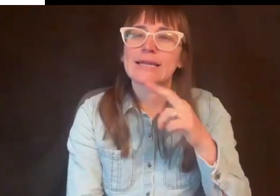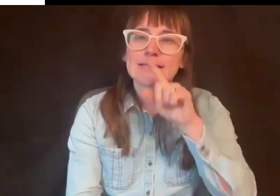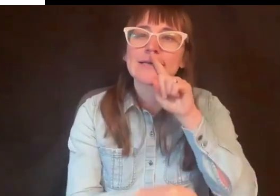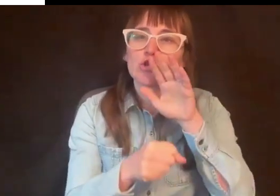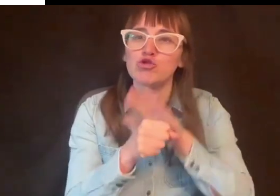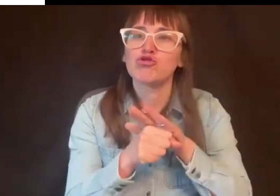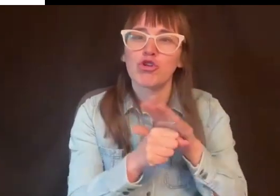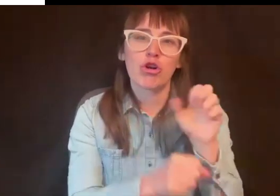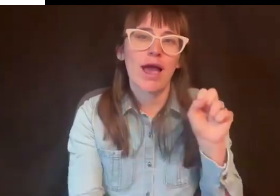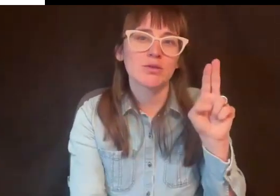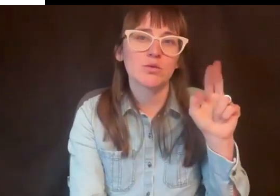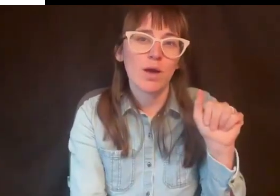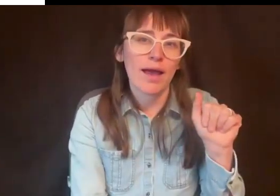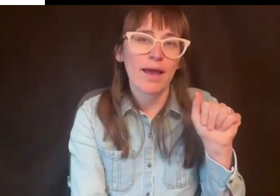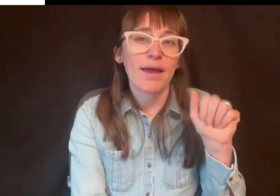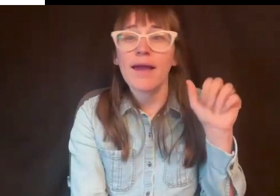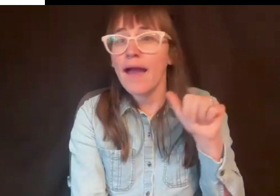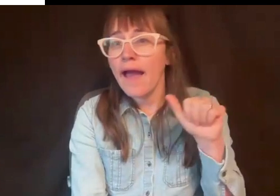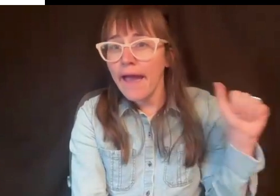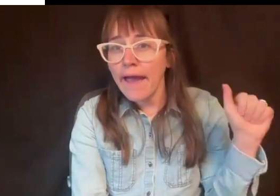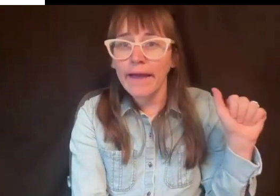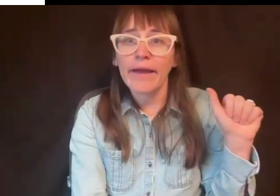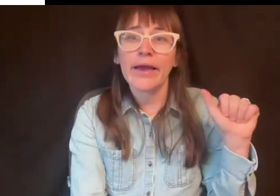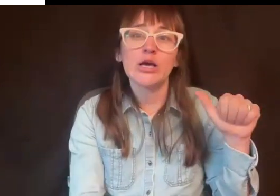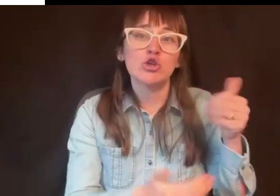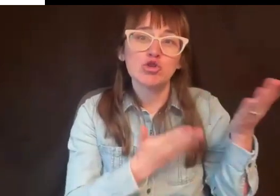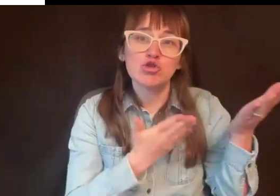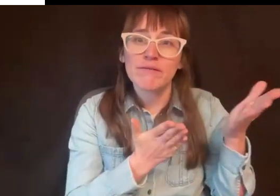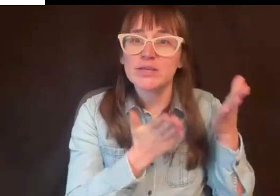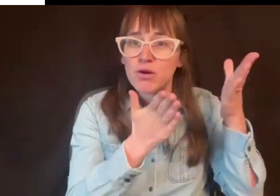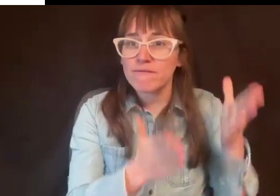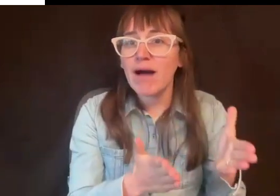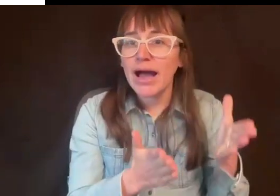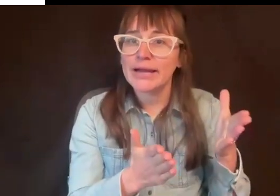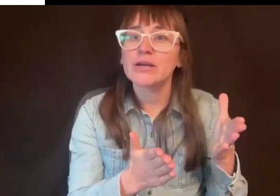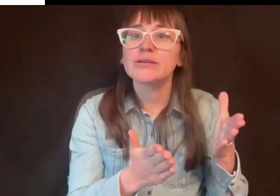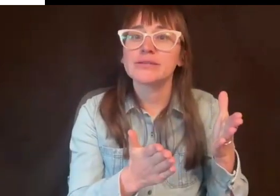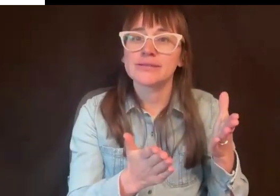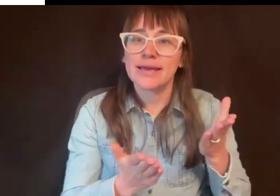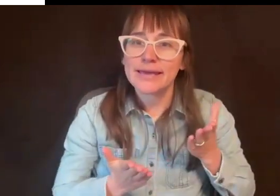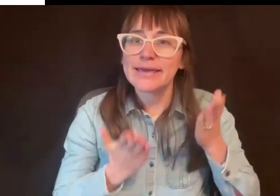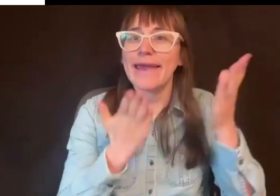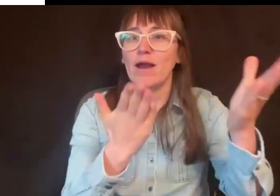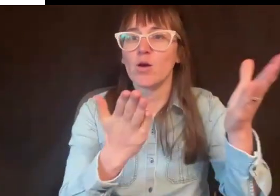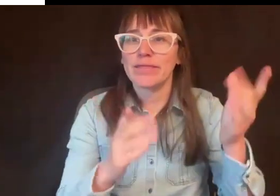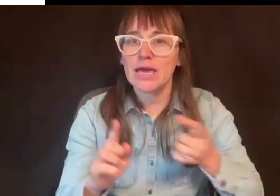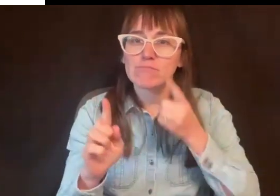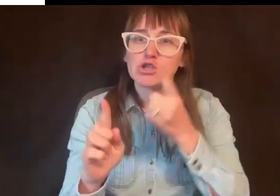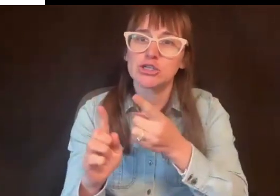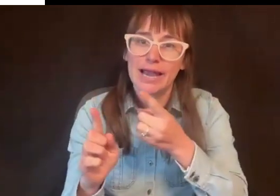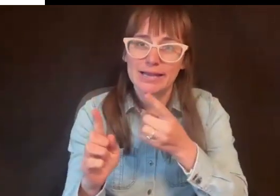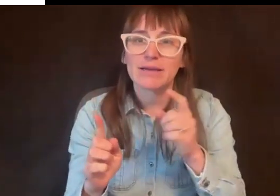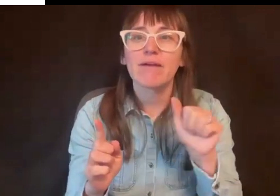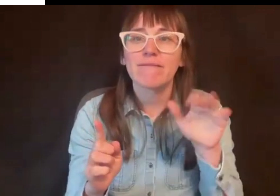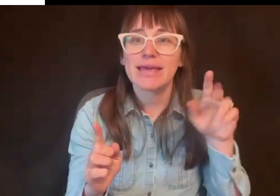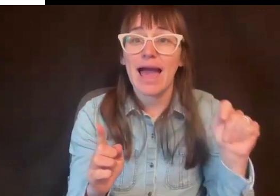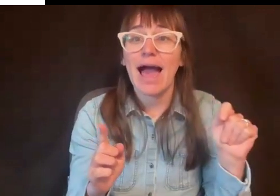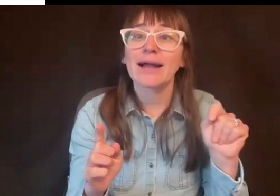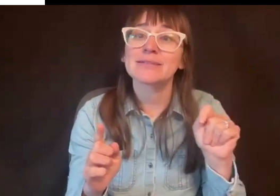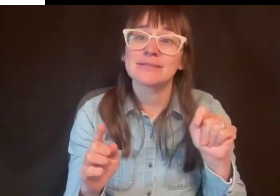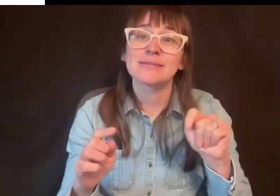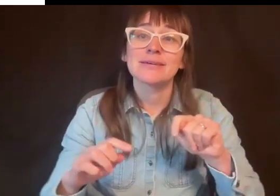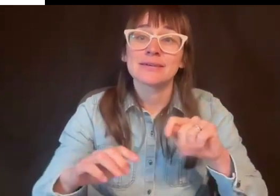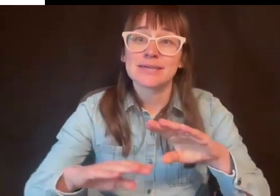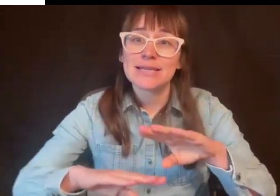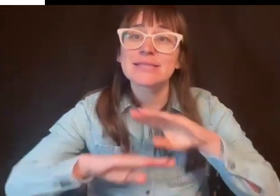that SUAs, AAAs, and service providers carry out the objectives of the Act consistent with the best interests of the older